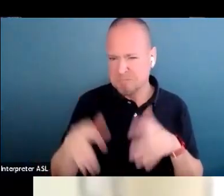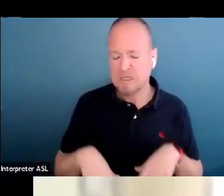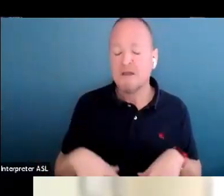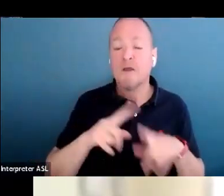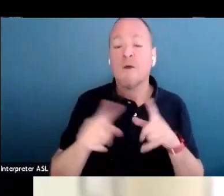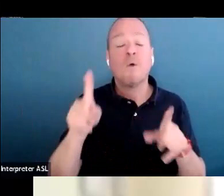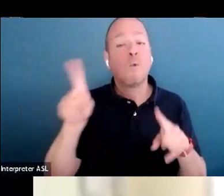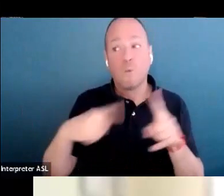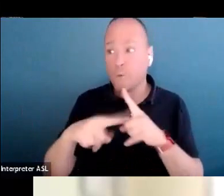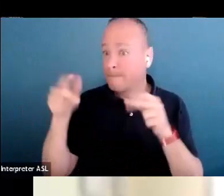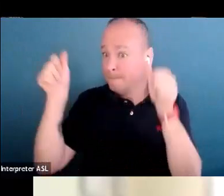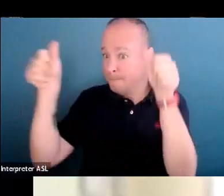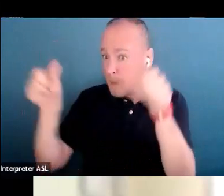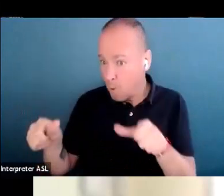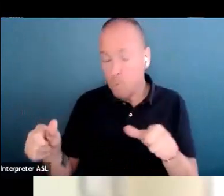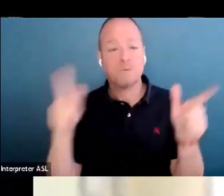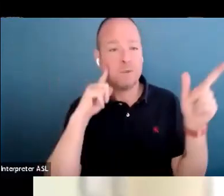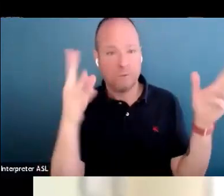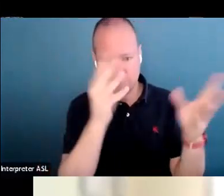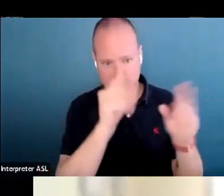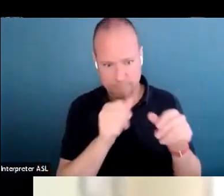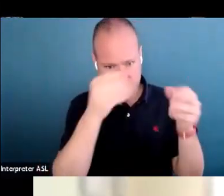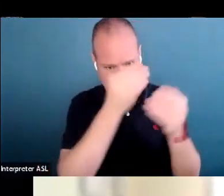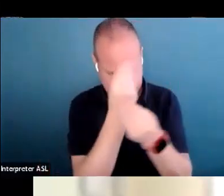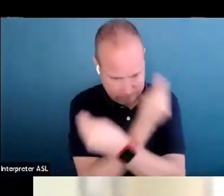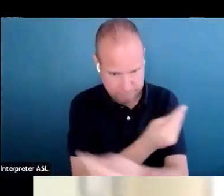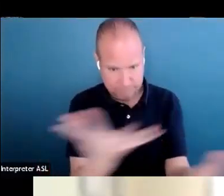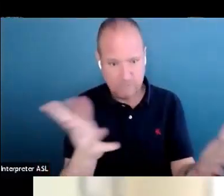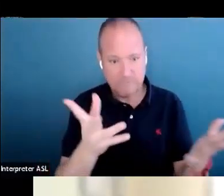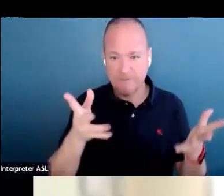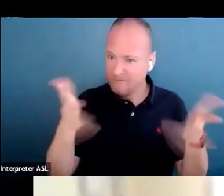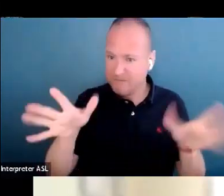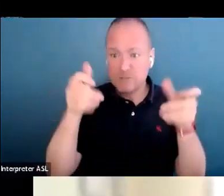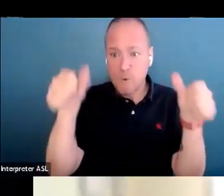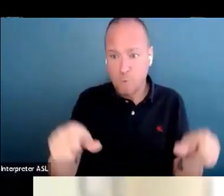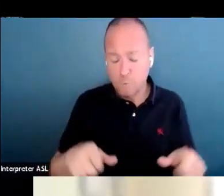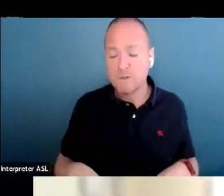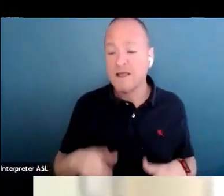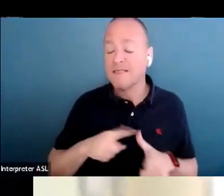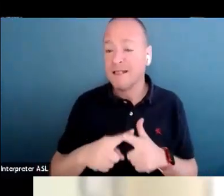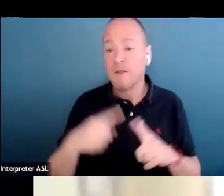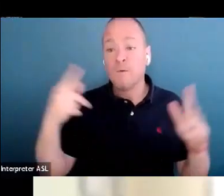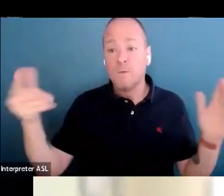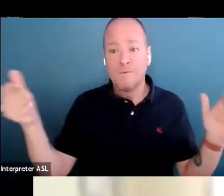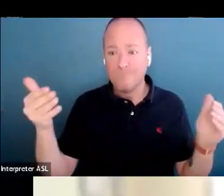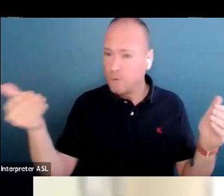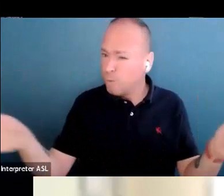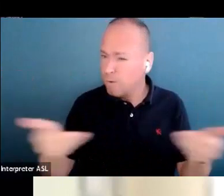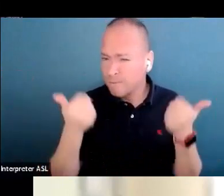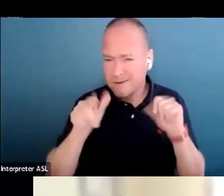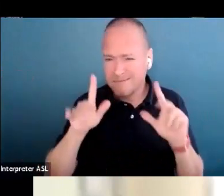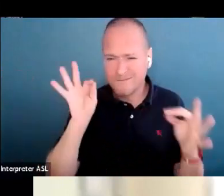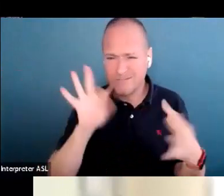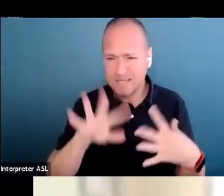who registered for today's webinar to let you know. And at that point, we welcome any feedback and suggestions for improvements on